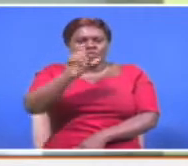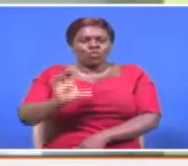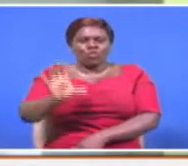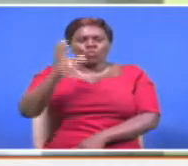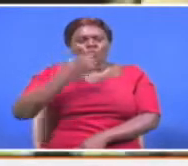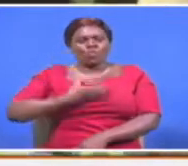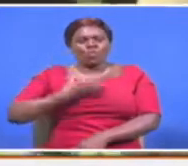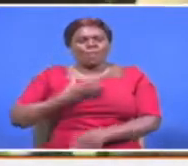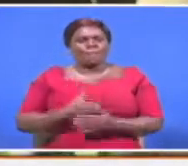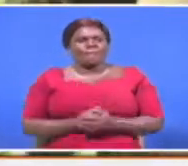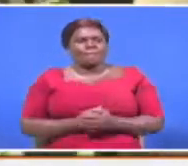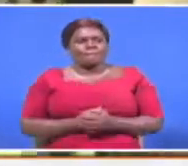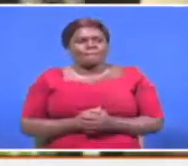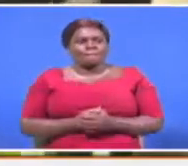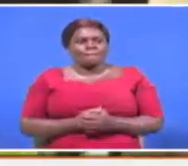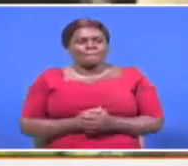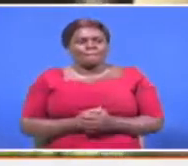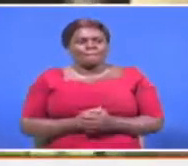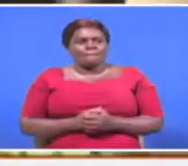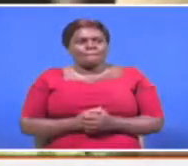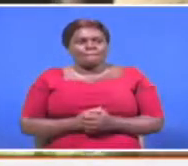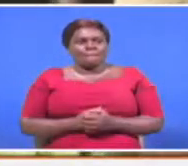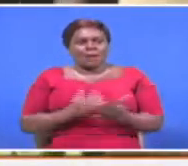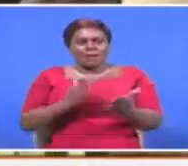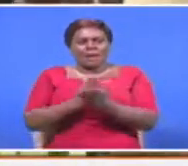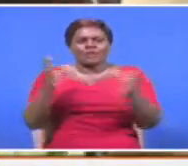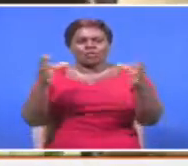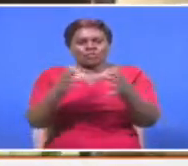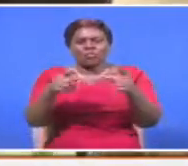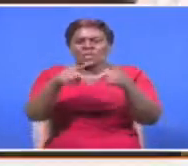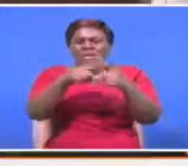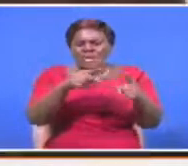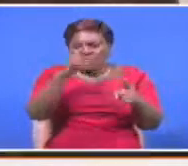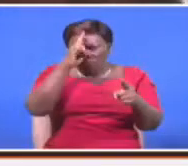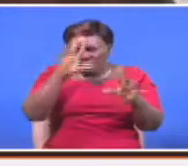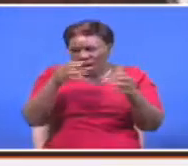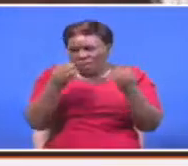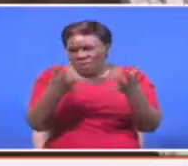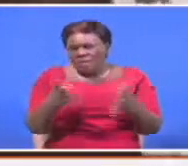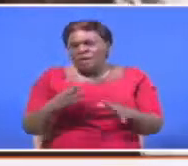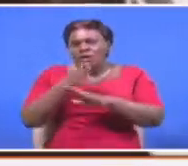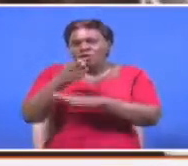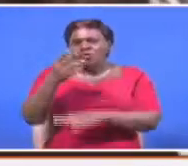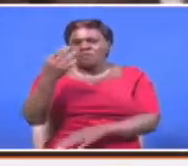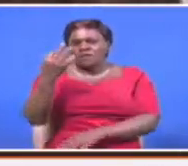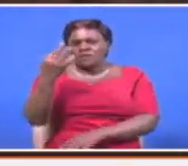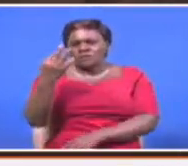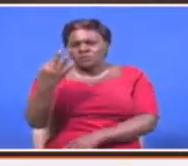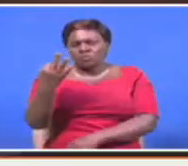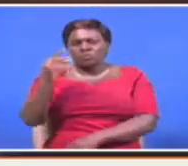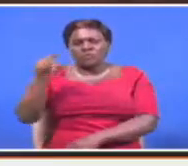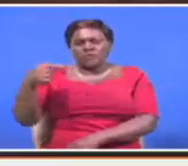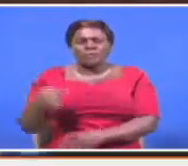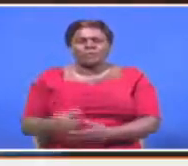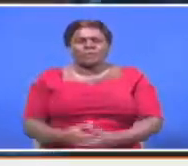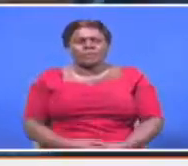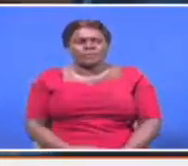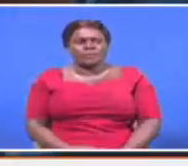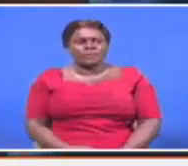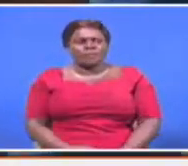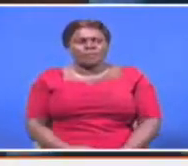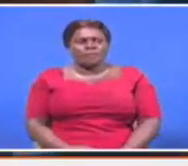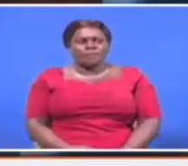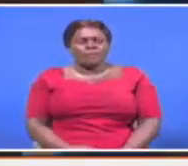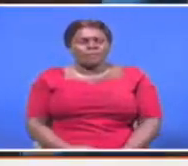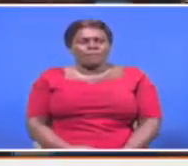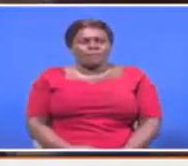actions. According to right groups, the number of people killed by police stands at over two dozens. Bramwell Bwire,